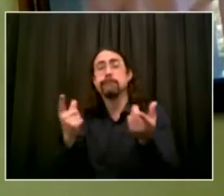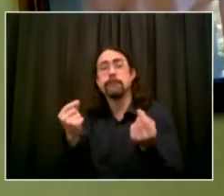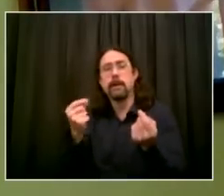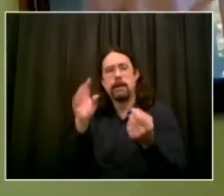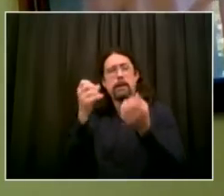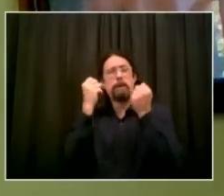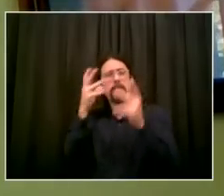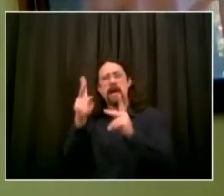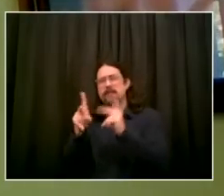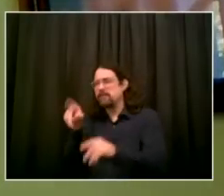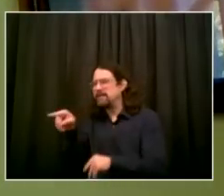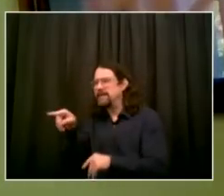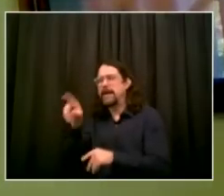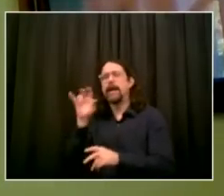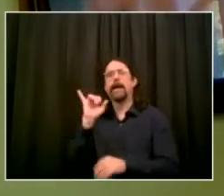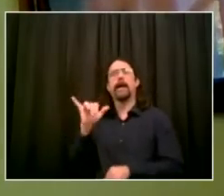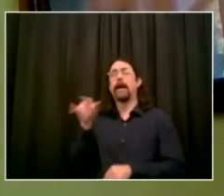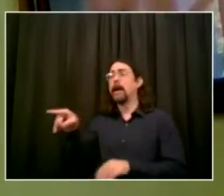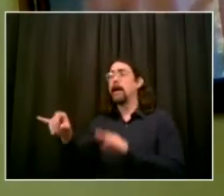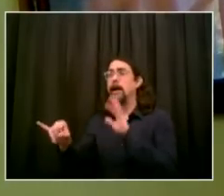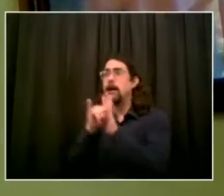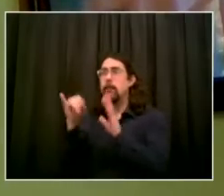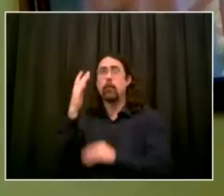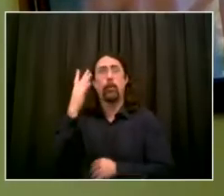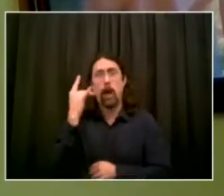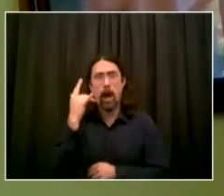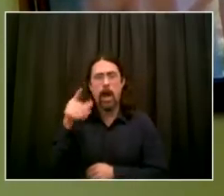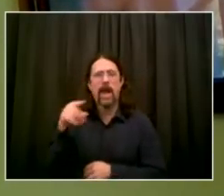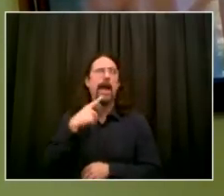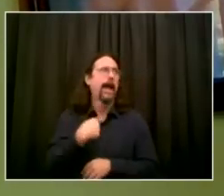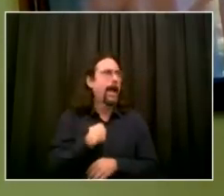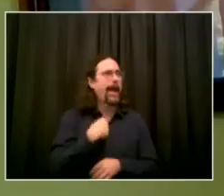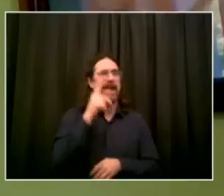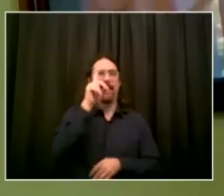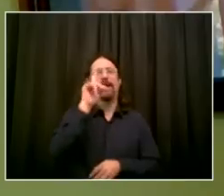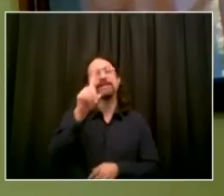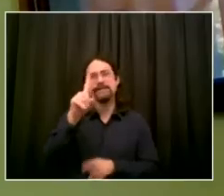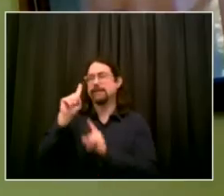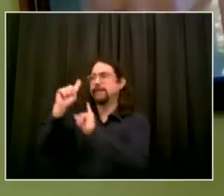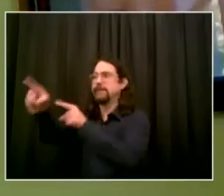to do these much more aggressive community measures. Dr. Choksi?